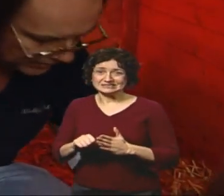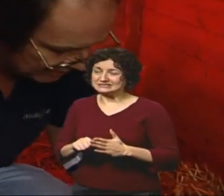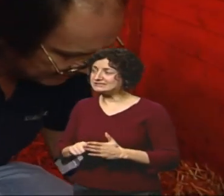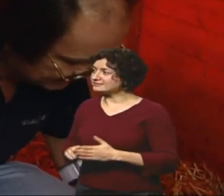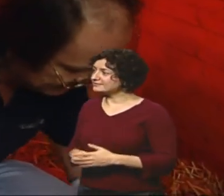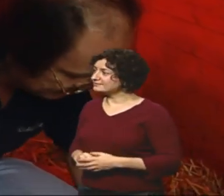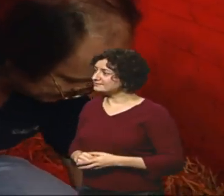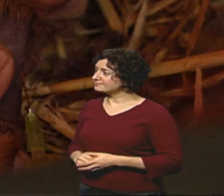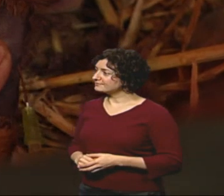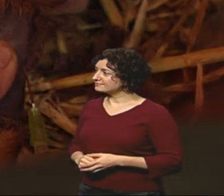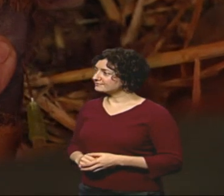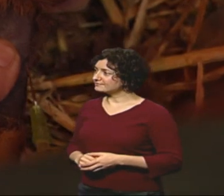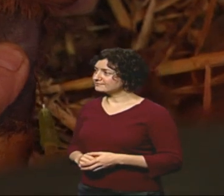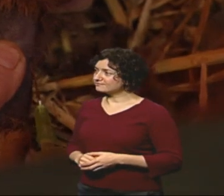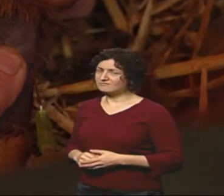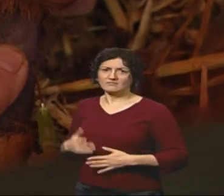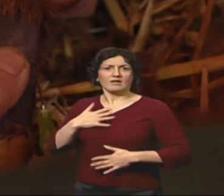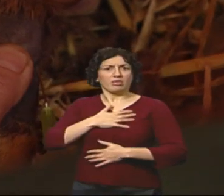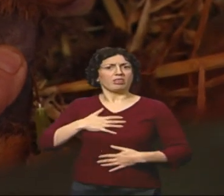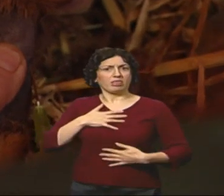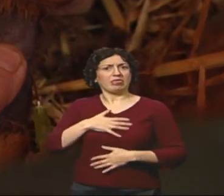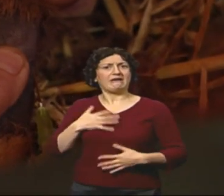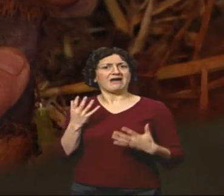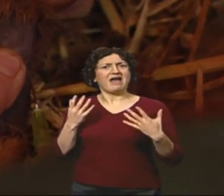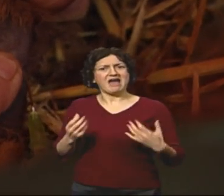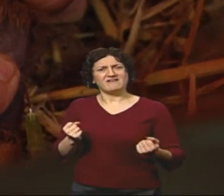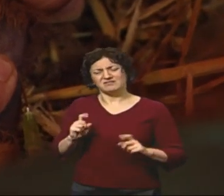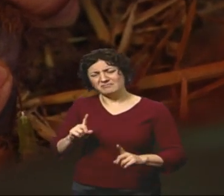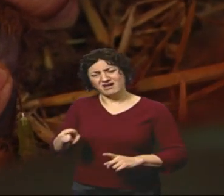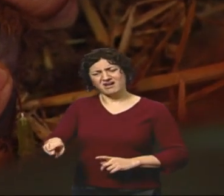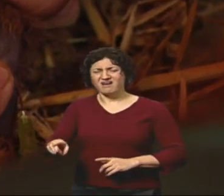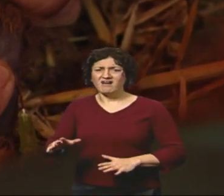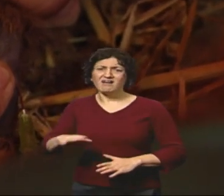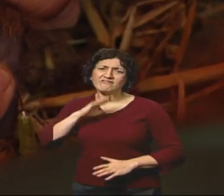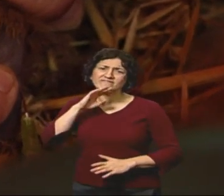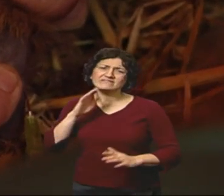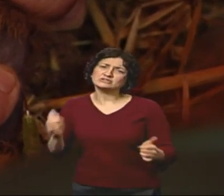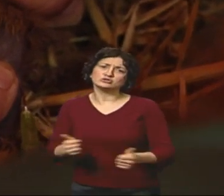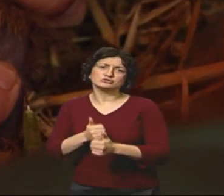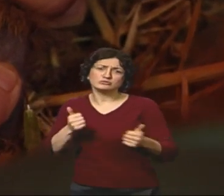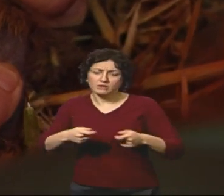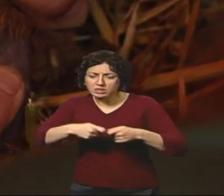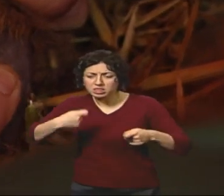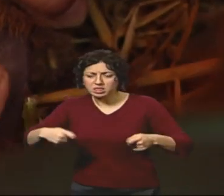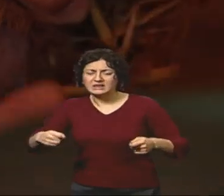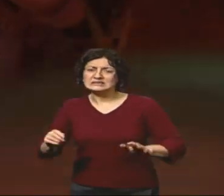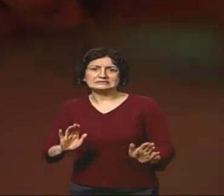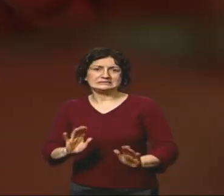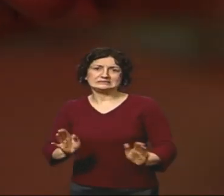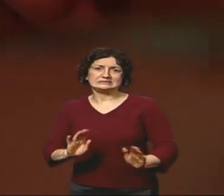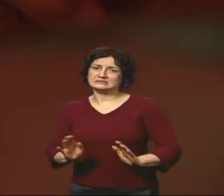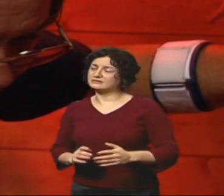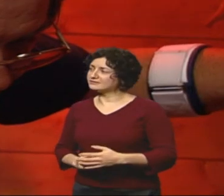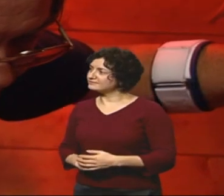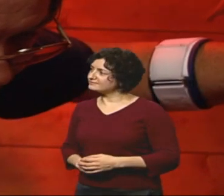is always very upsetting when we have to do this, but there comes a time when we believe enough is enough, and to prolong the suffering of this deer